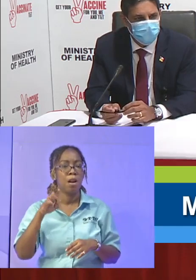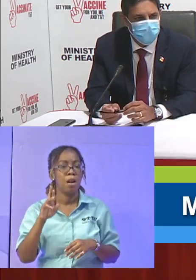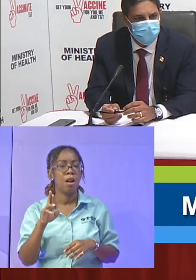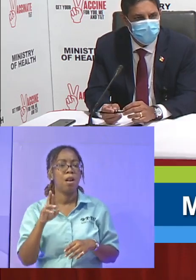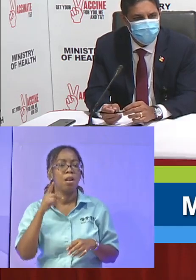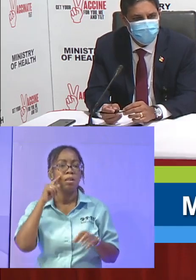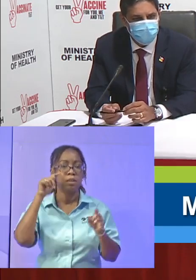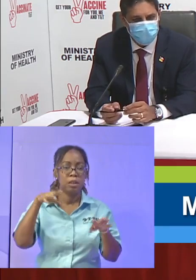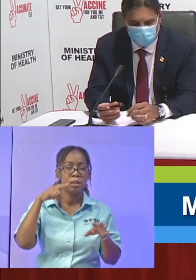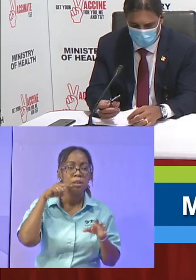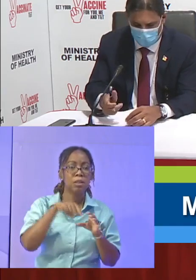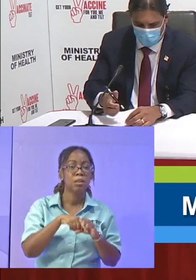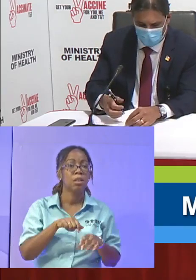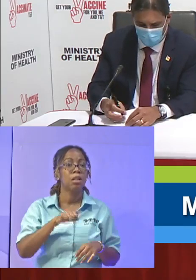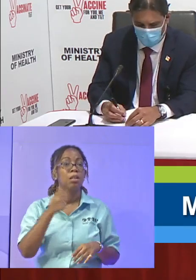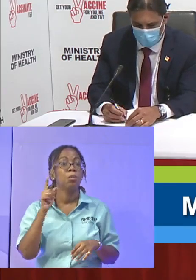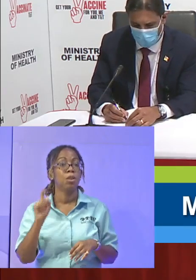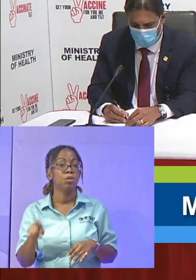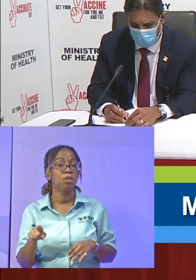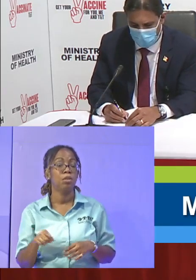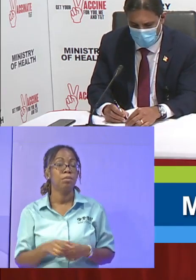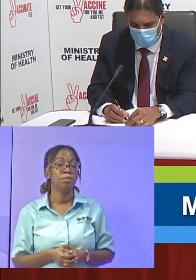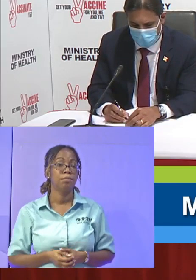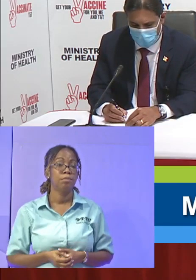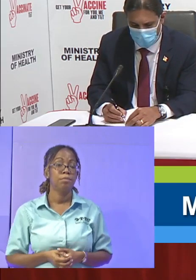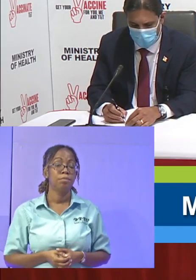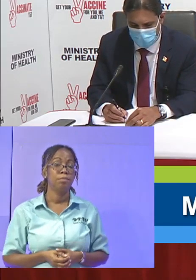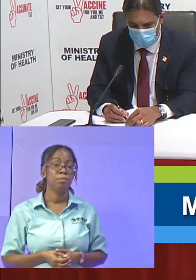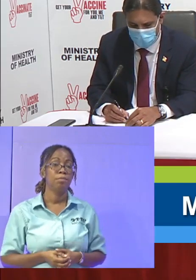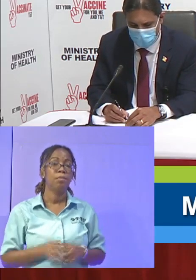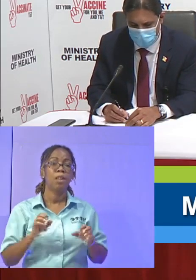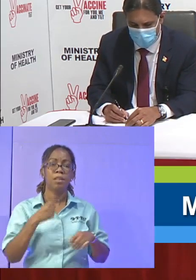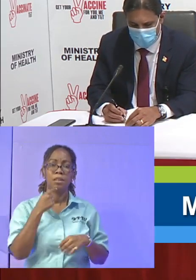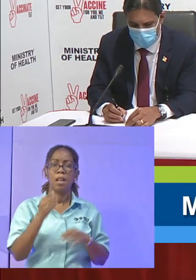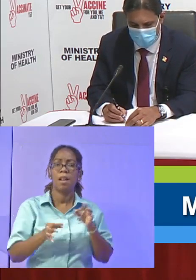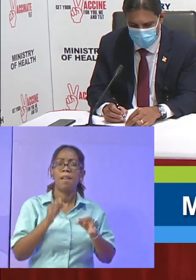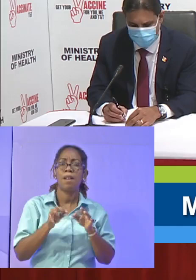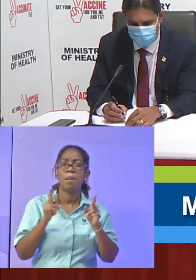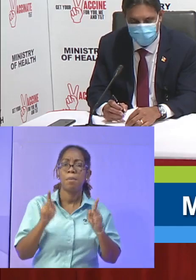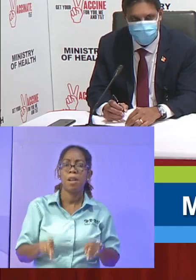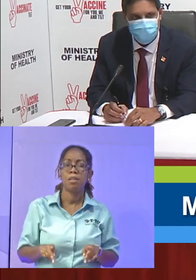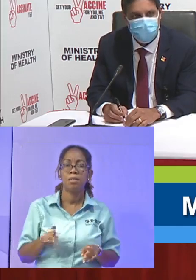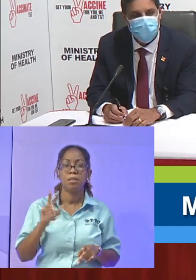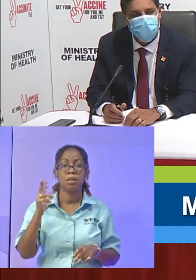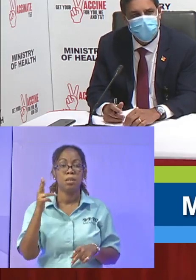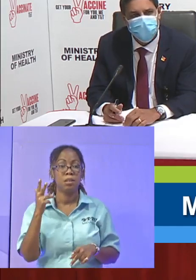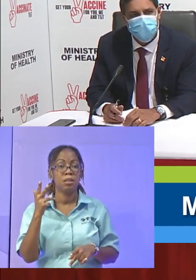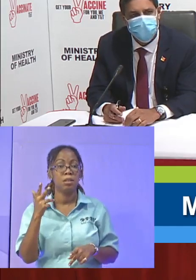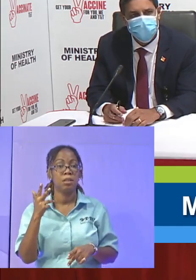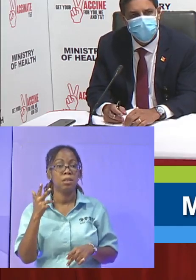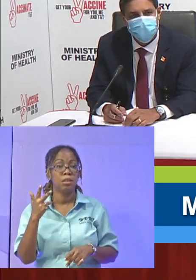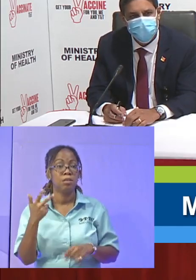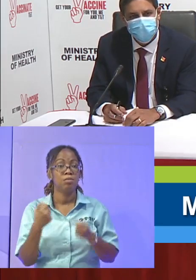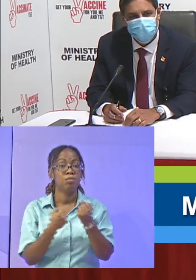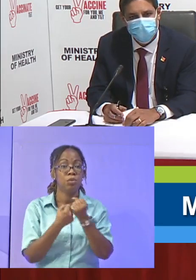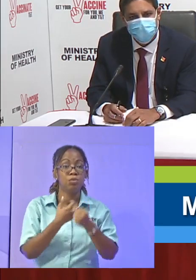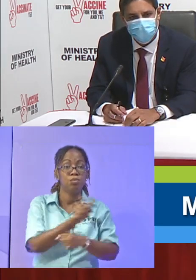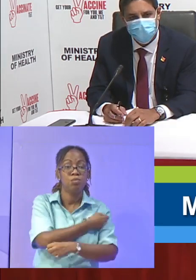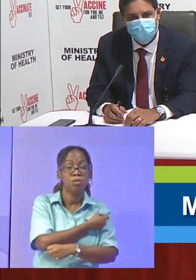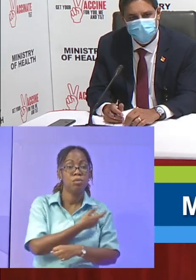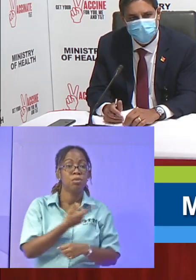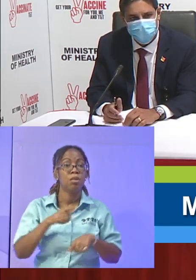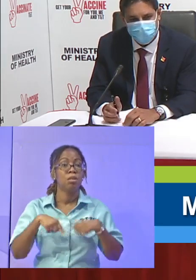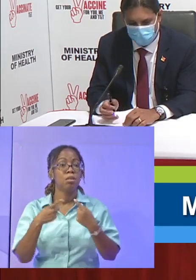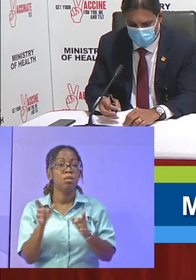panel, can you say if there have been any cases of persons with a booster shot being hospitalized with COVID-19? Thank